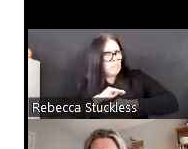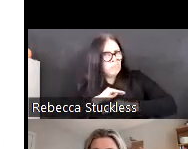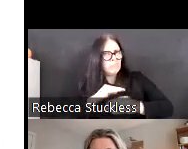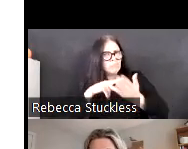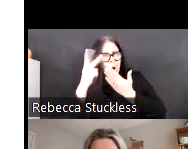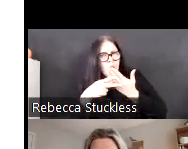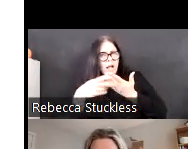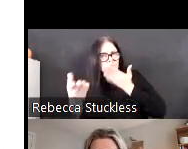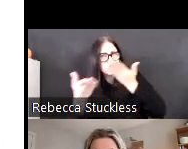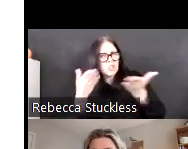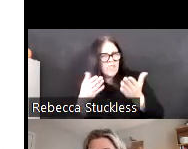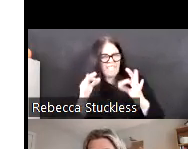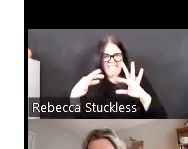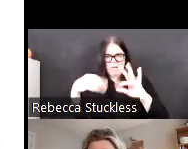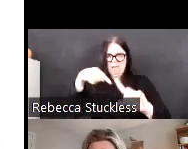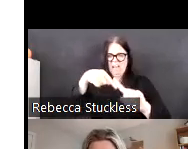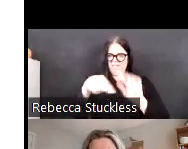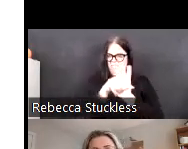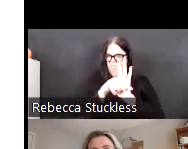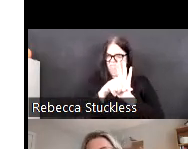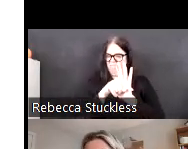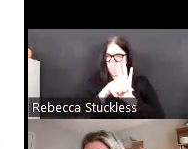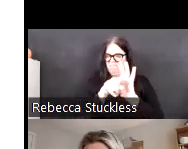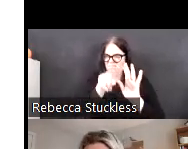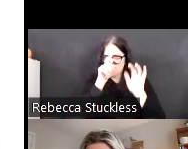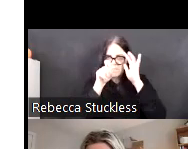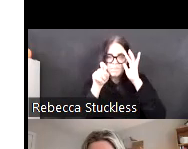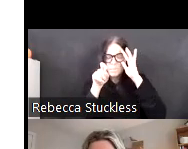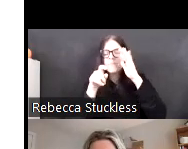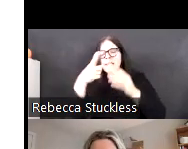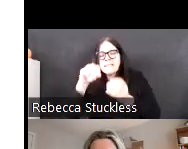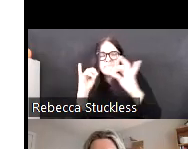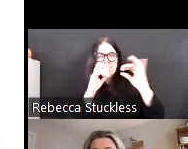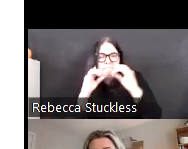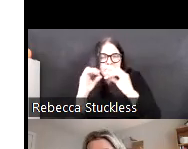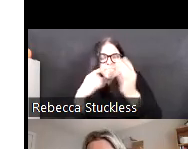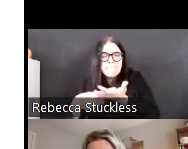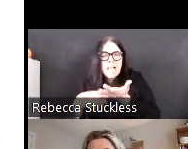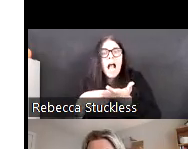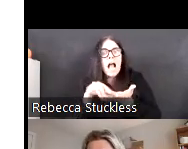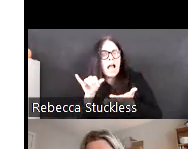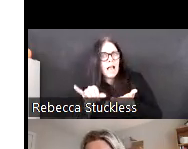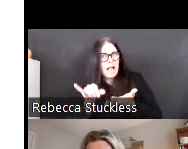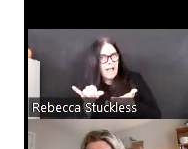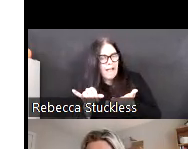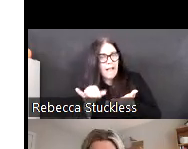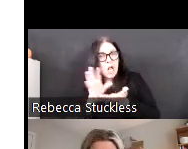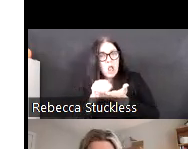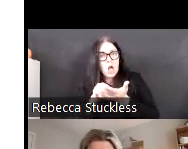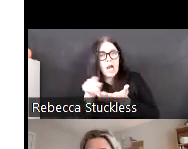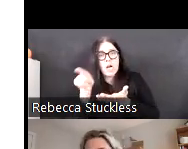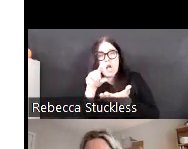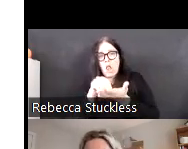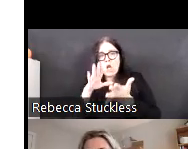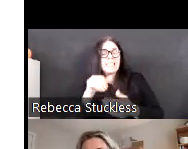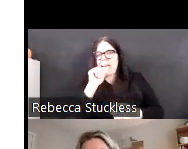services, the feedback itself was really, really bad. So through discussions and conversations, we learned that a lot of the learners, not only in